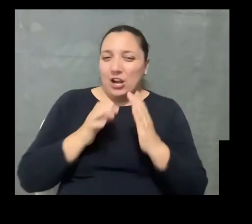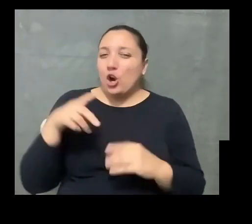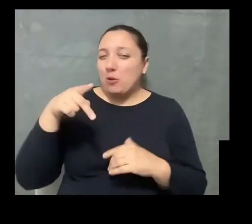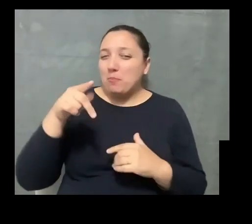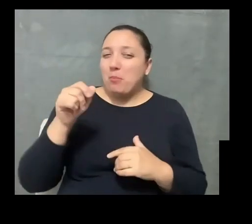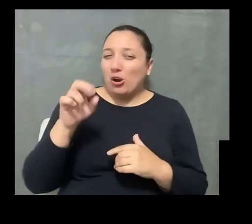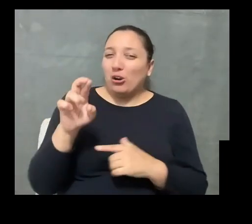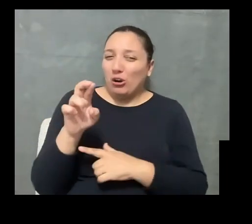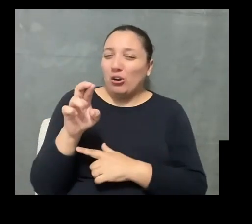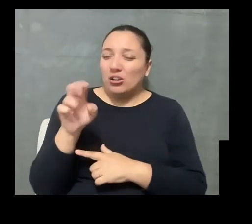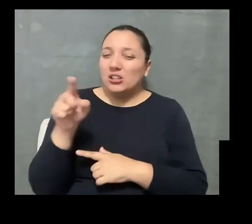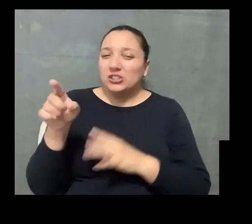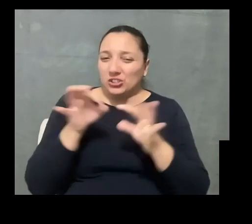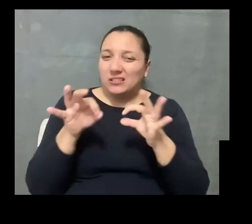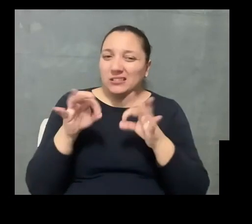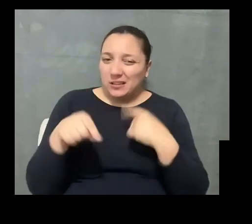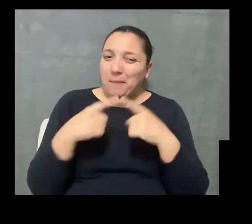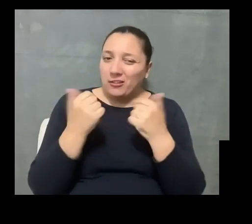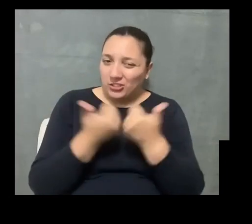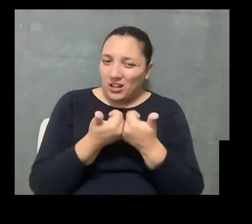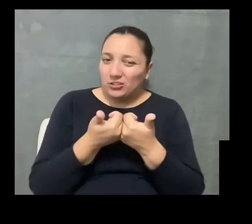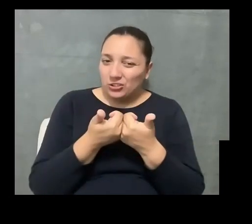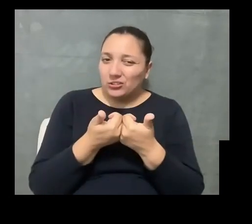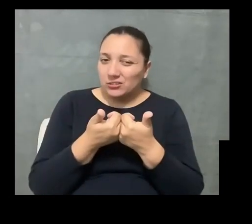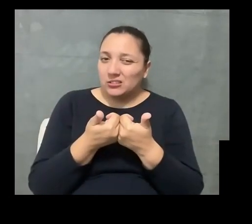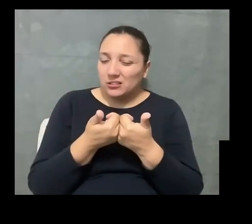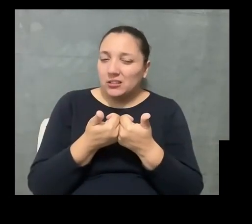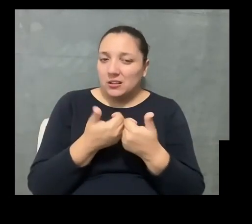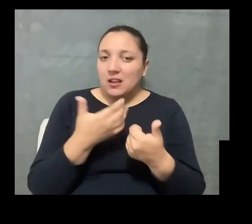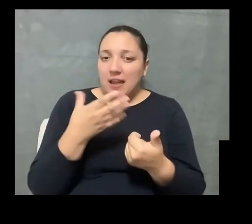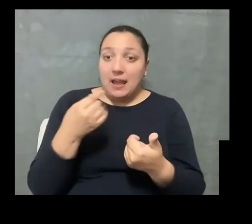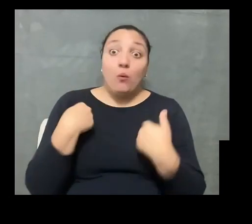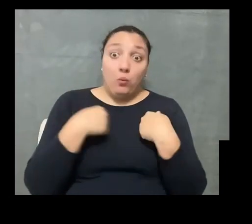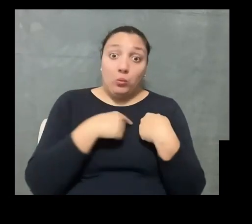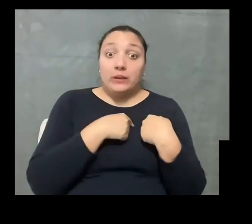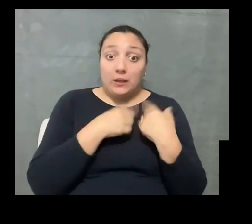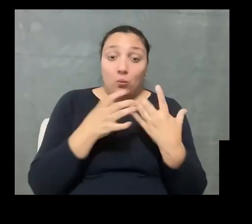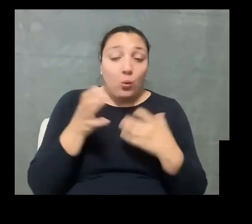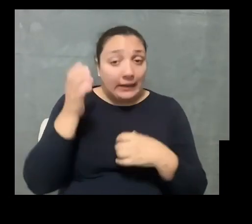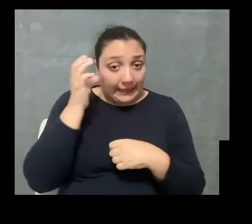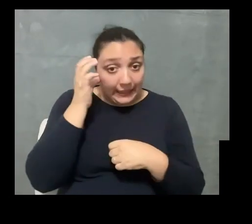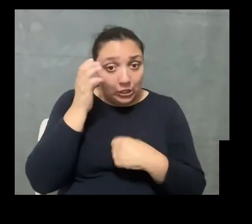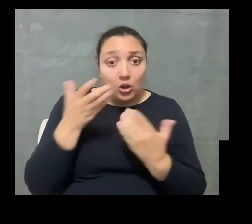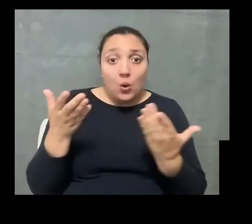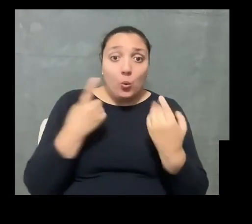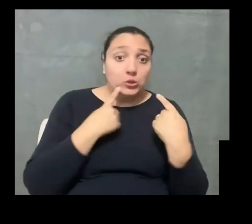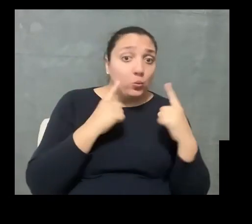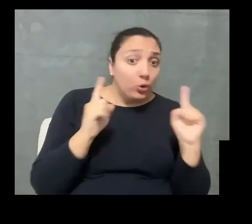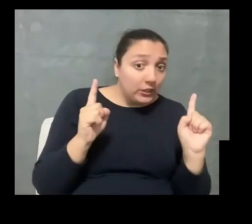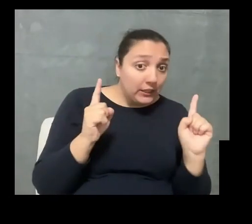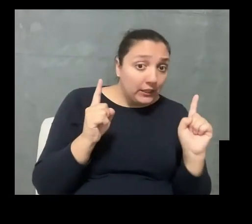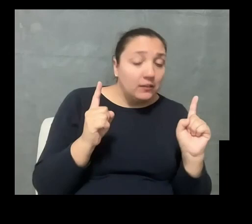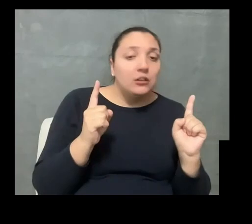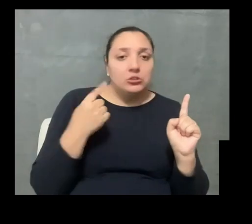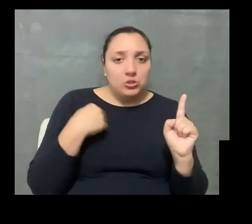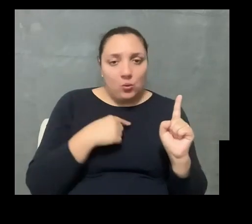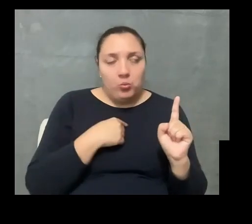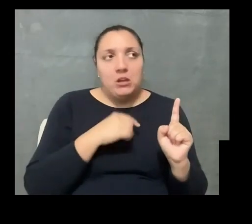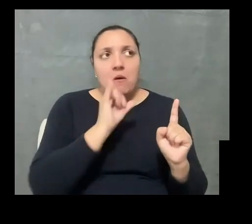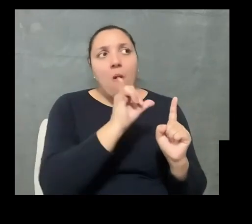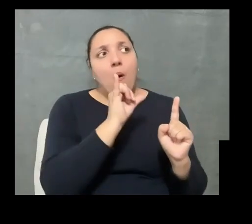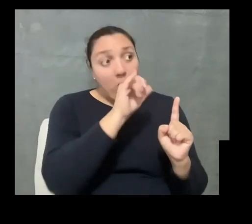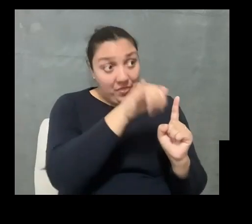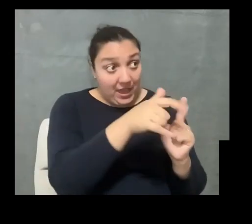a lot about challenges, and so do we. And so we also want to make sure to hear about what's working so that we can scale that. We actually have